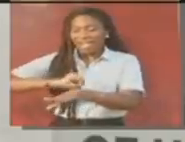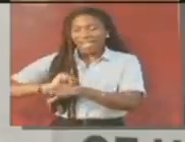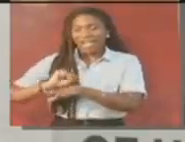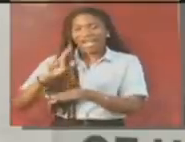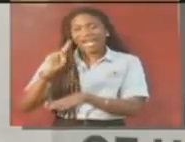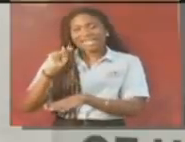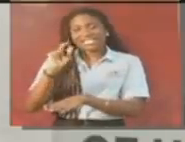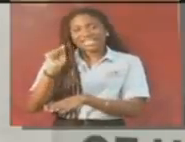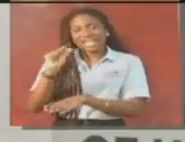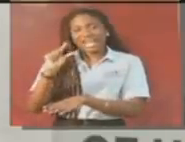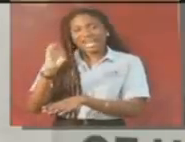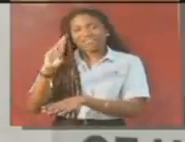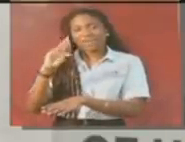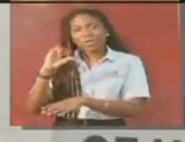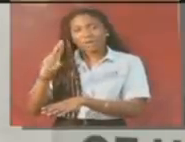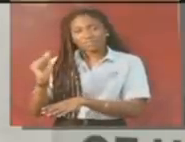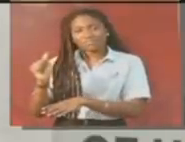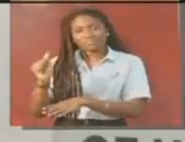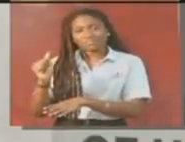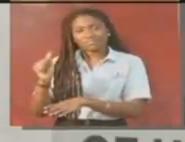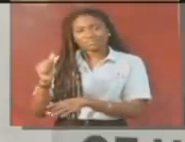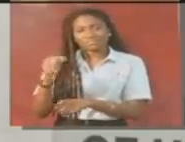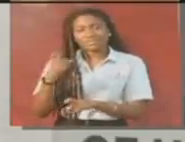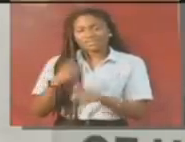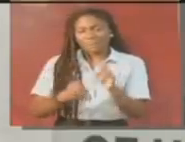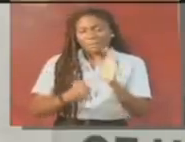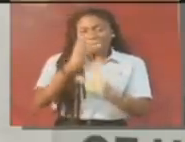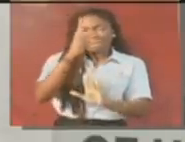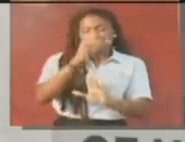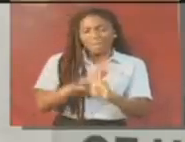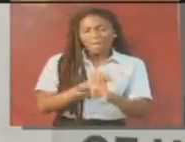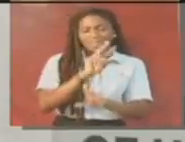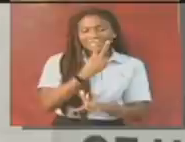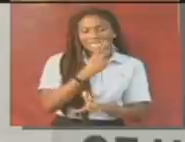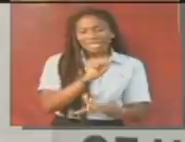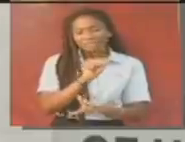April 22nd to the 25th. A total of